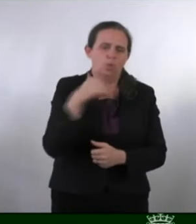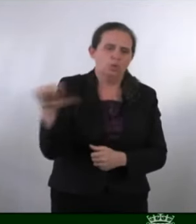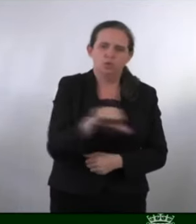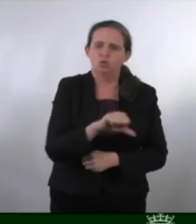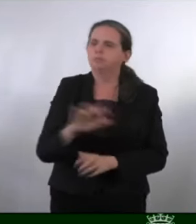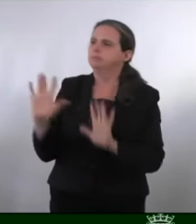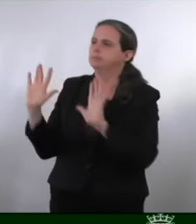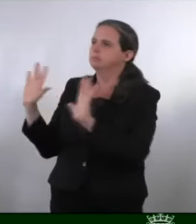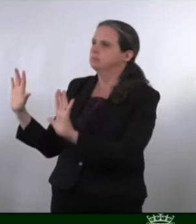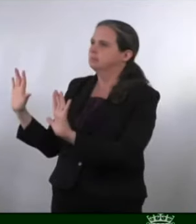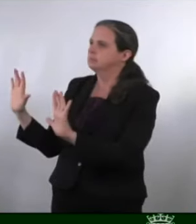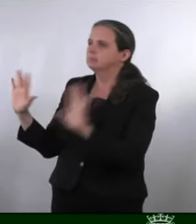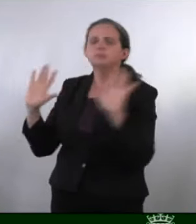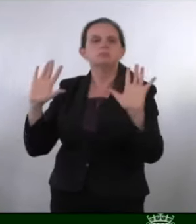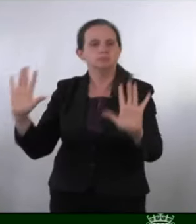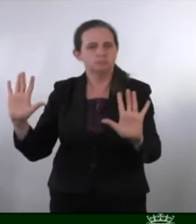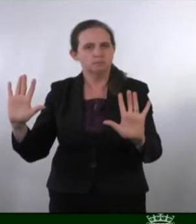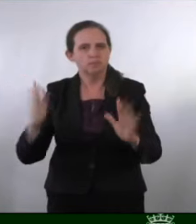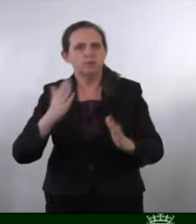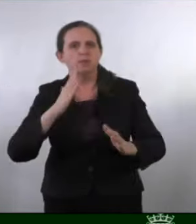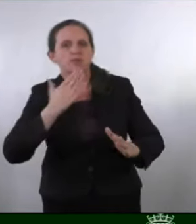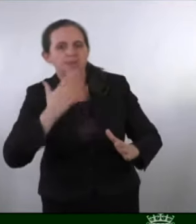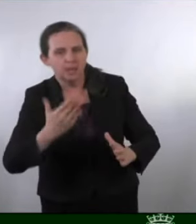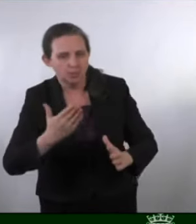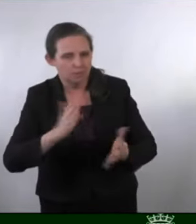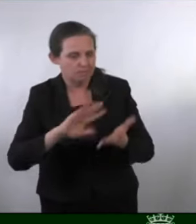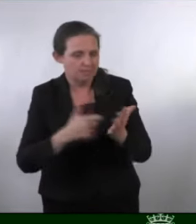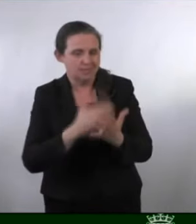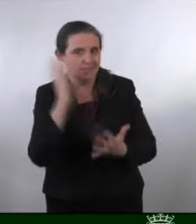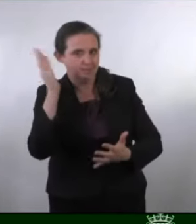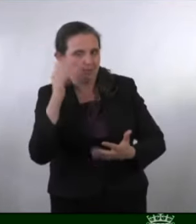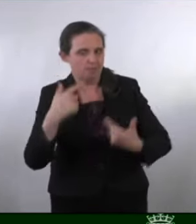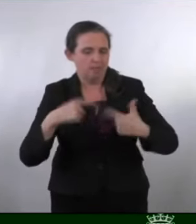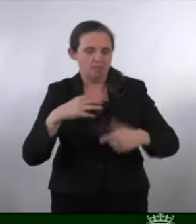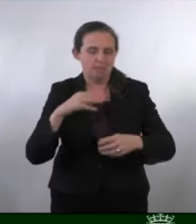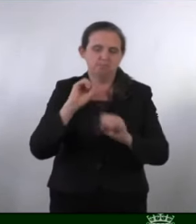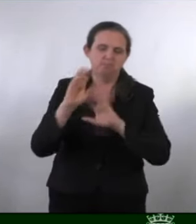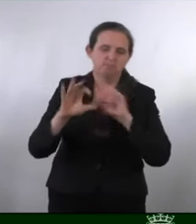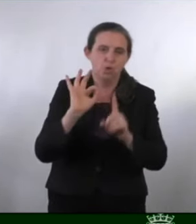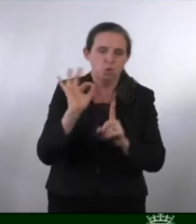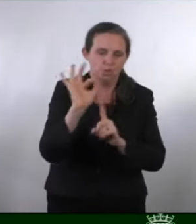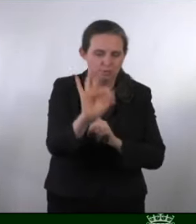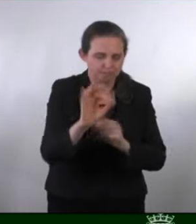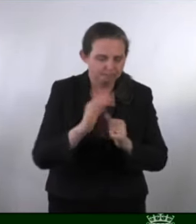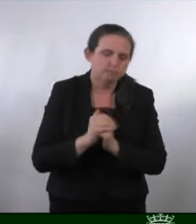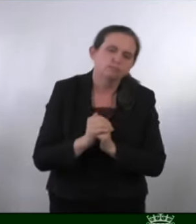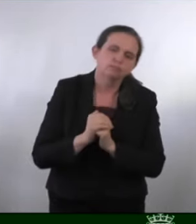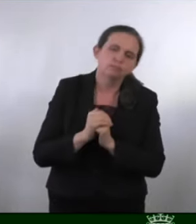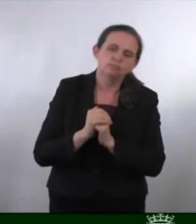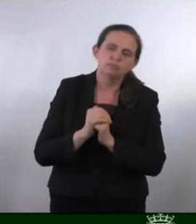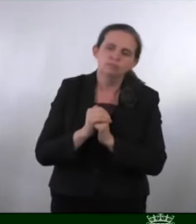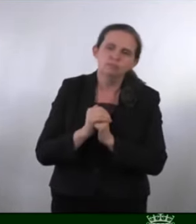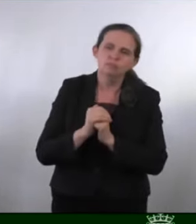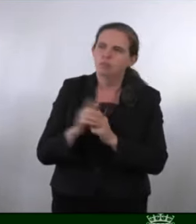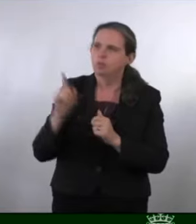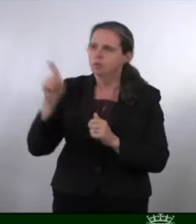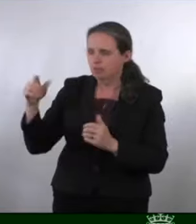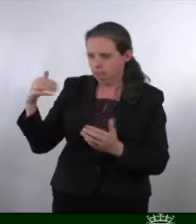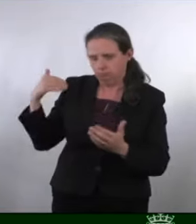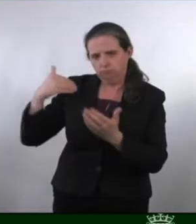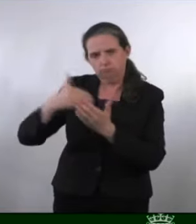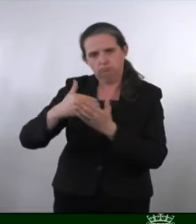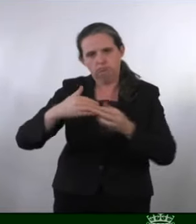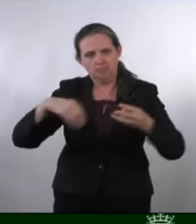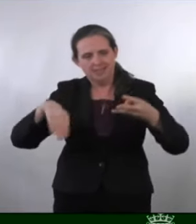Mr. Speaker, my thanks for squeezing me in. Can I say to my right honourable friend, it was absolutely right of the government through the tiered system and